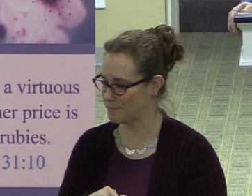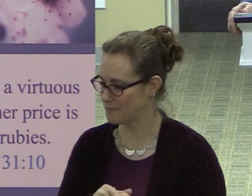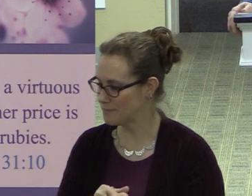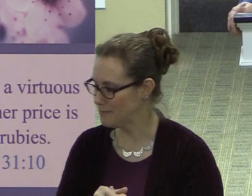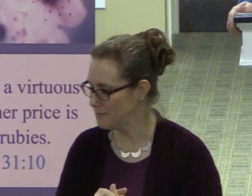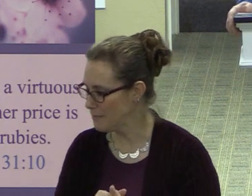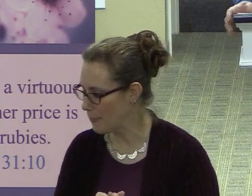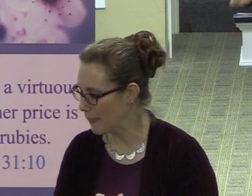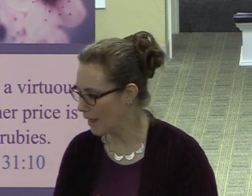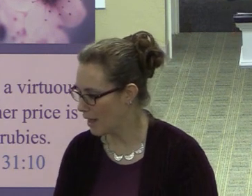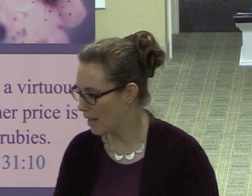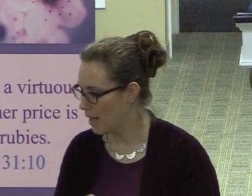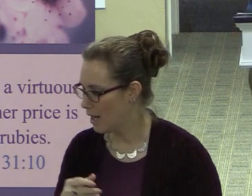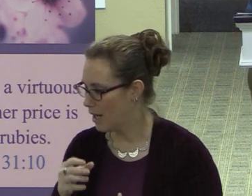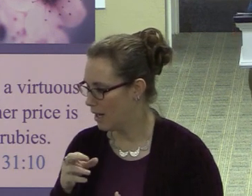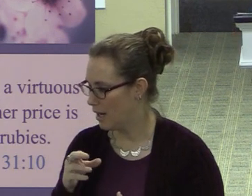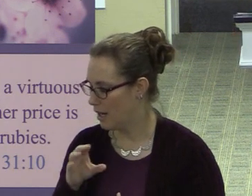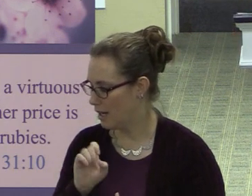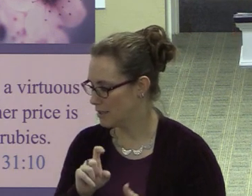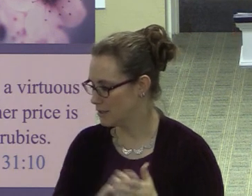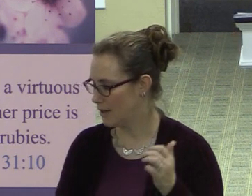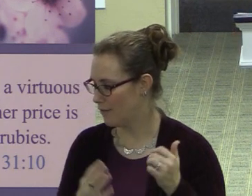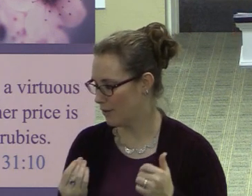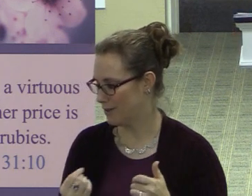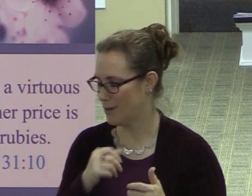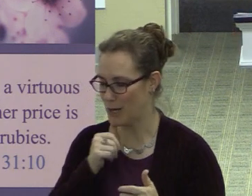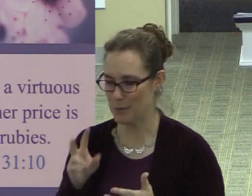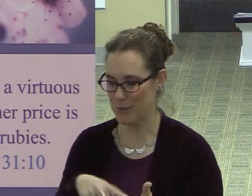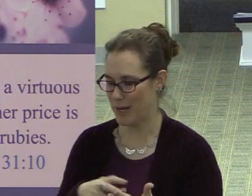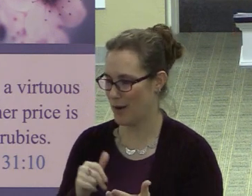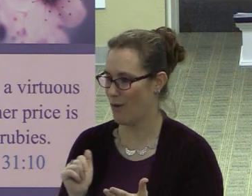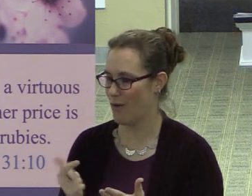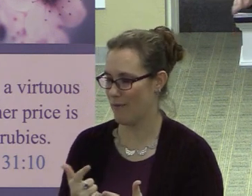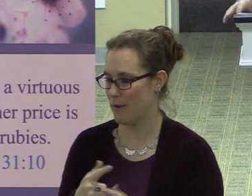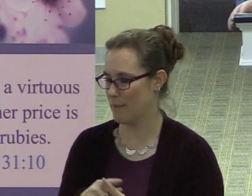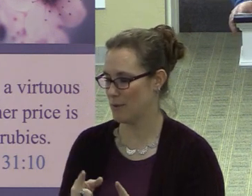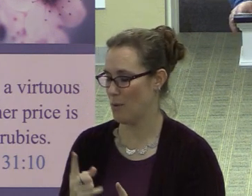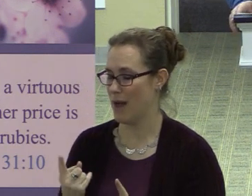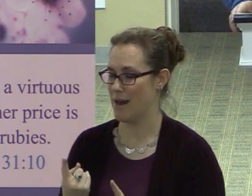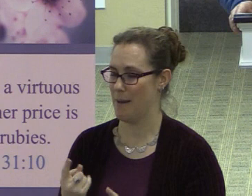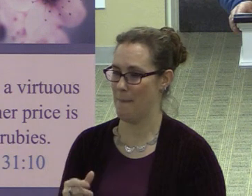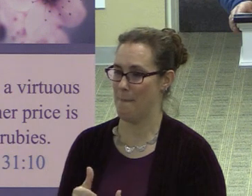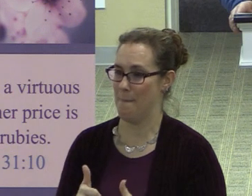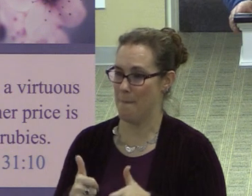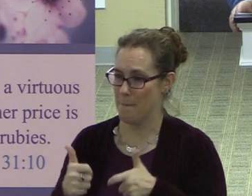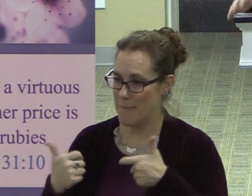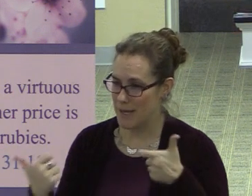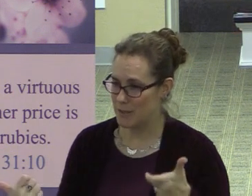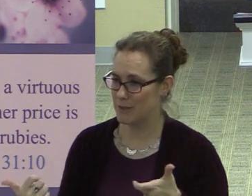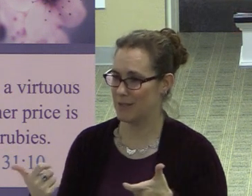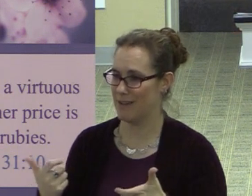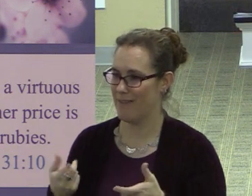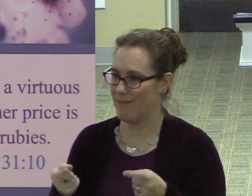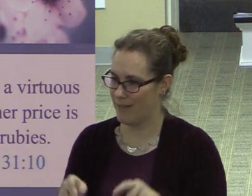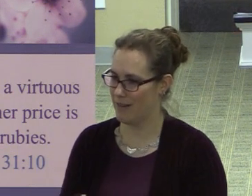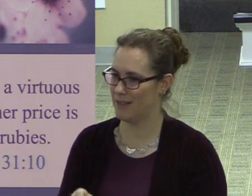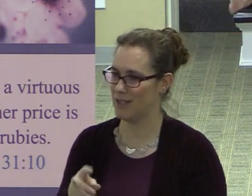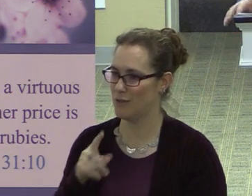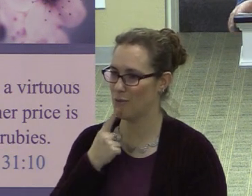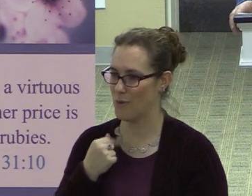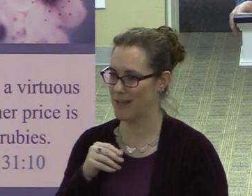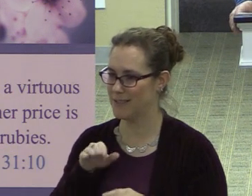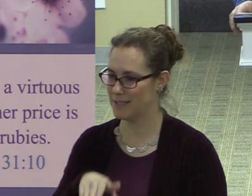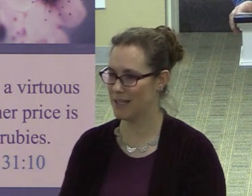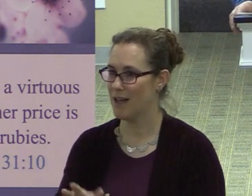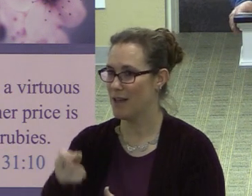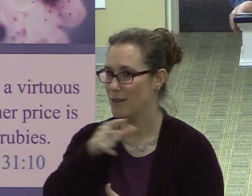14, we're not going to read all of this, but this is one major event that takes place. This is the Red Sea. And it says, "And the Lord spake unto